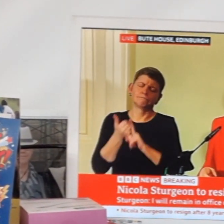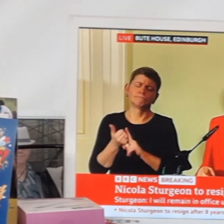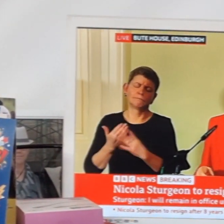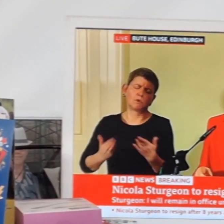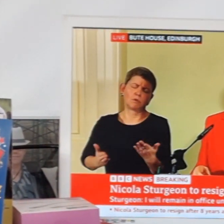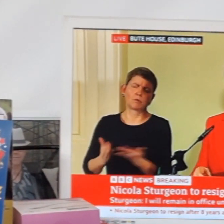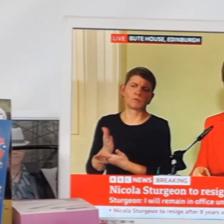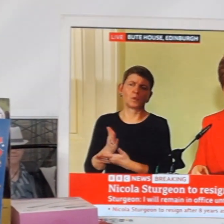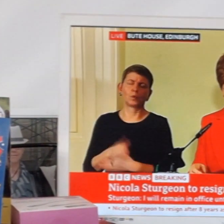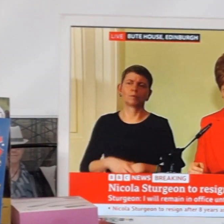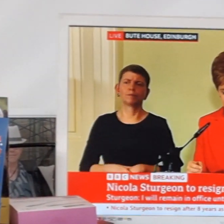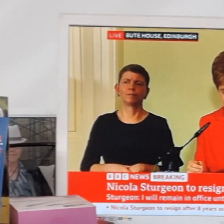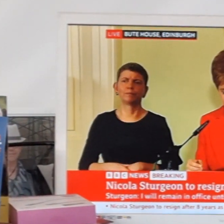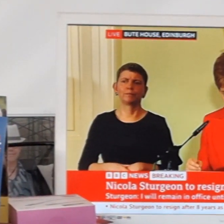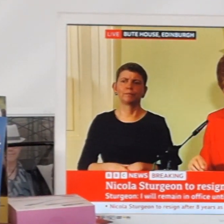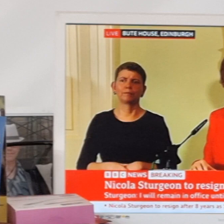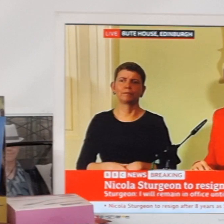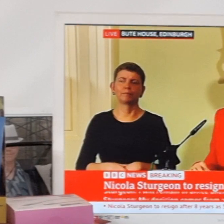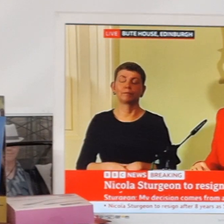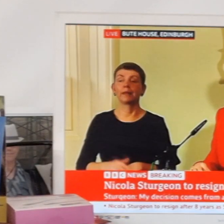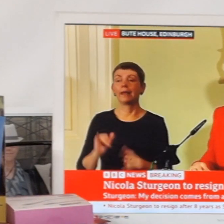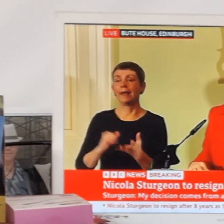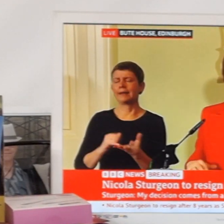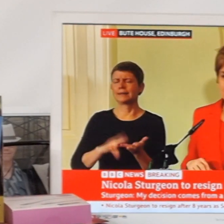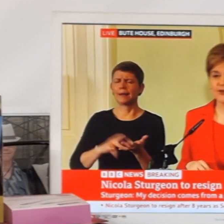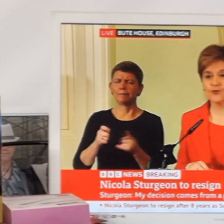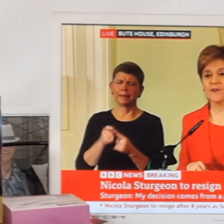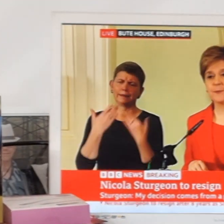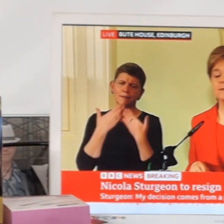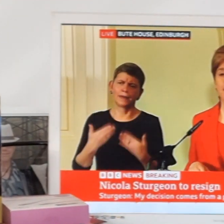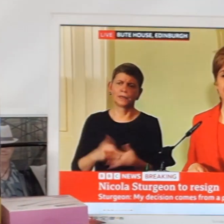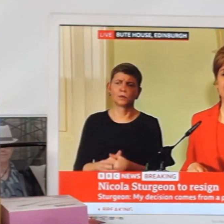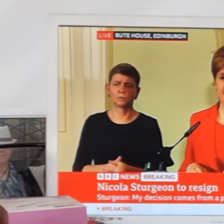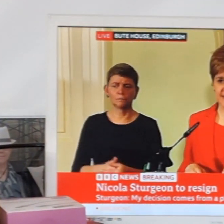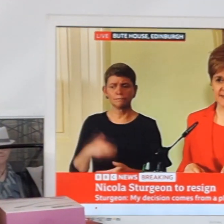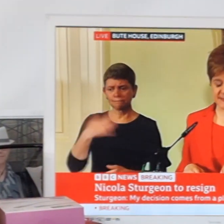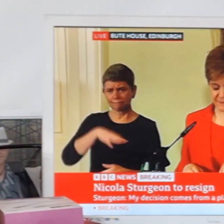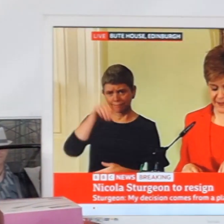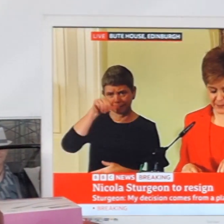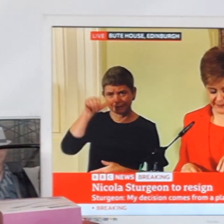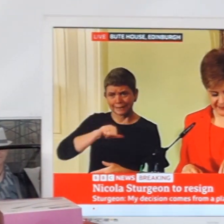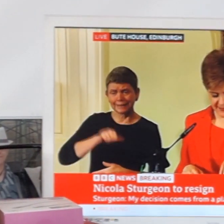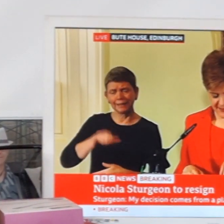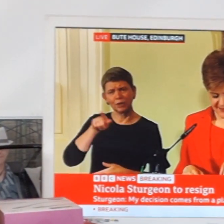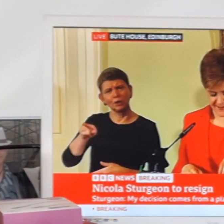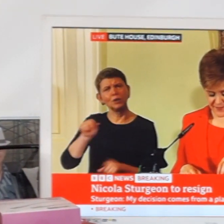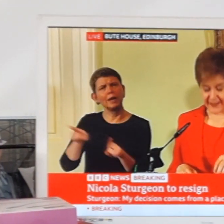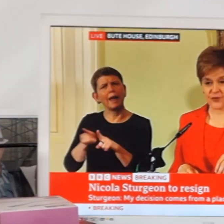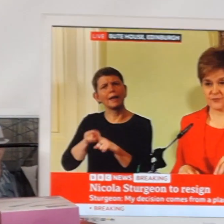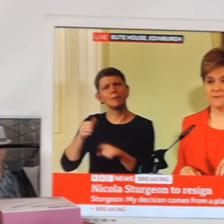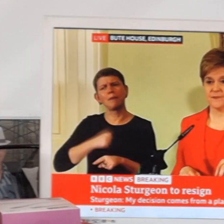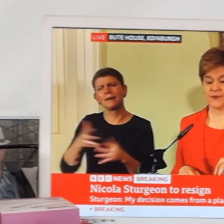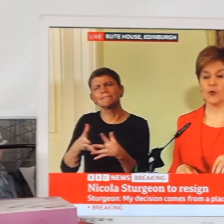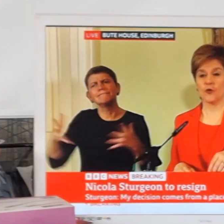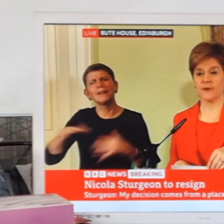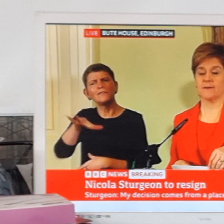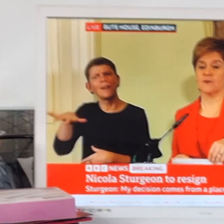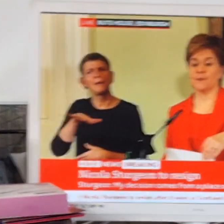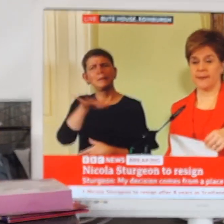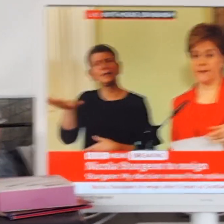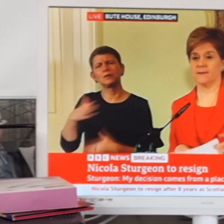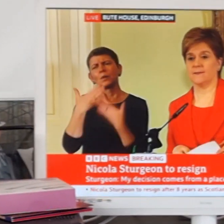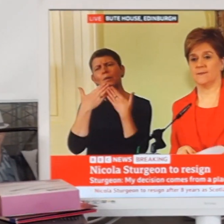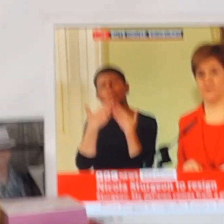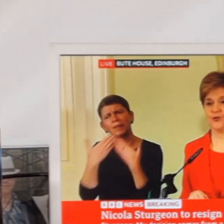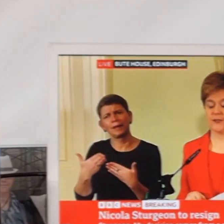course, the SNP. Since I was 16 years old, you have been my extended family. Thank you for the honour